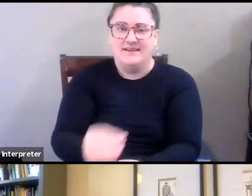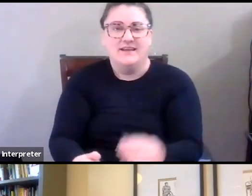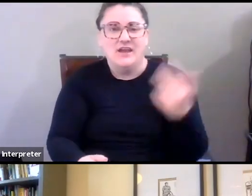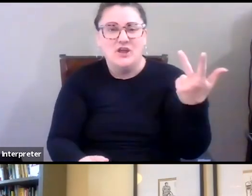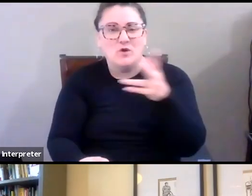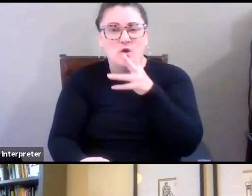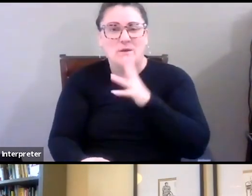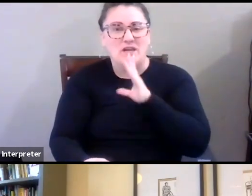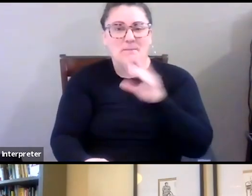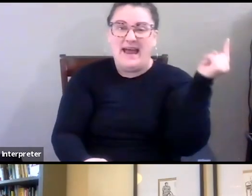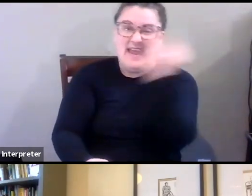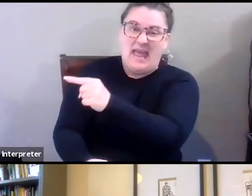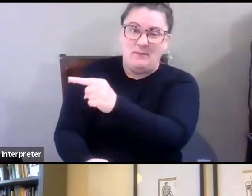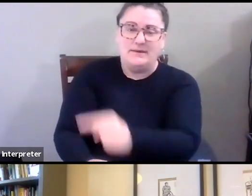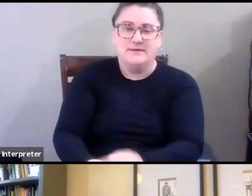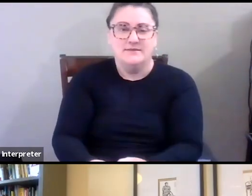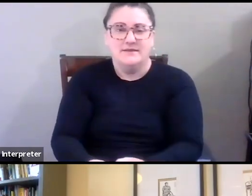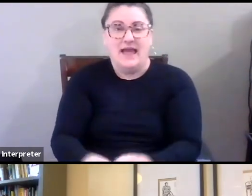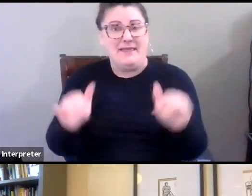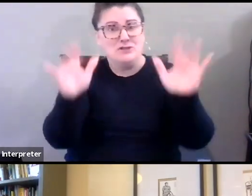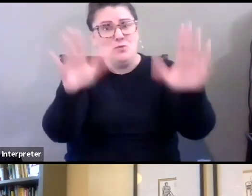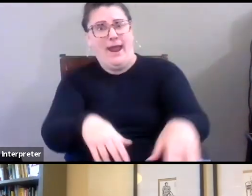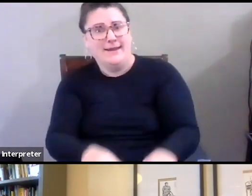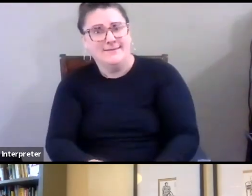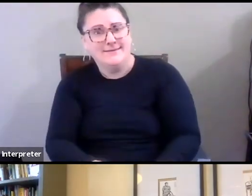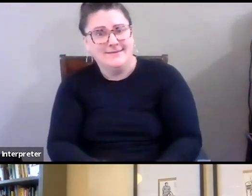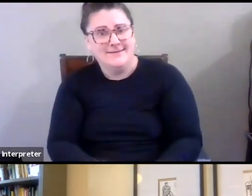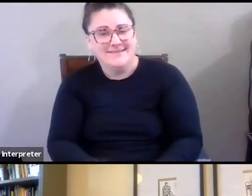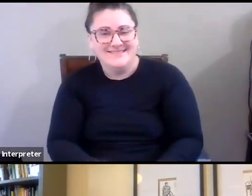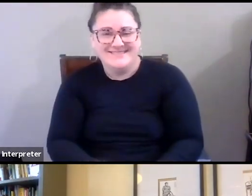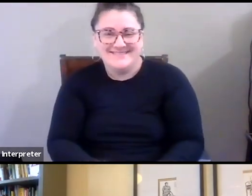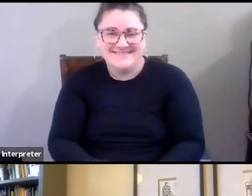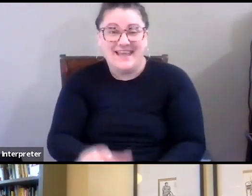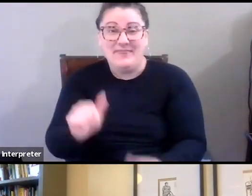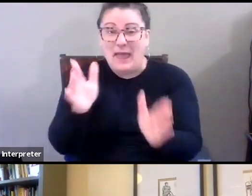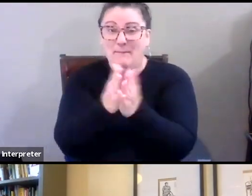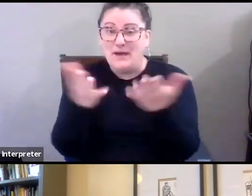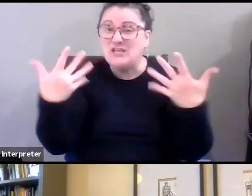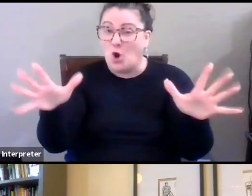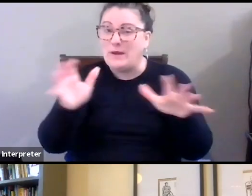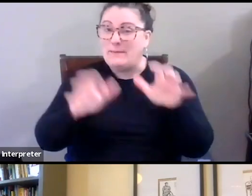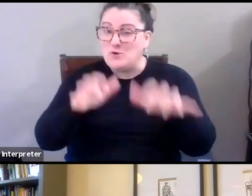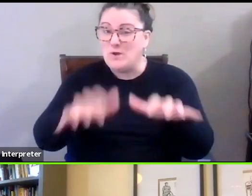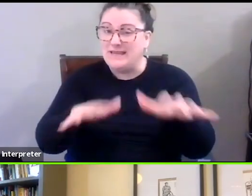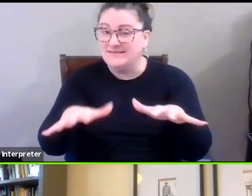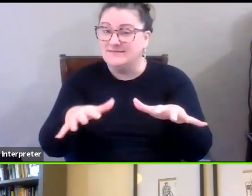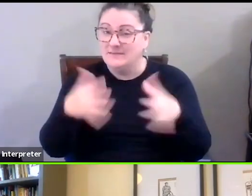about him, they'd be like, that's great. I bet that book has been written.